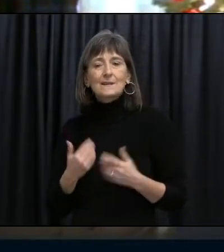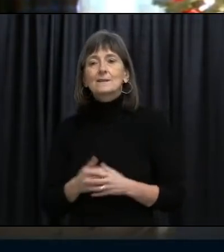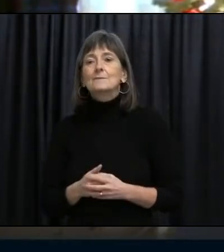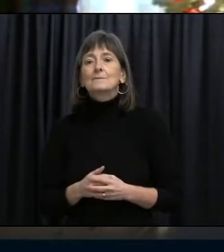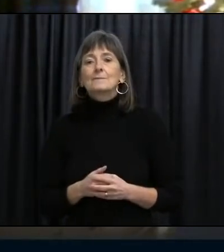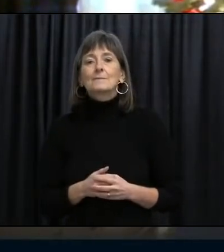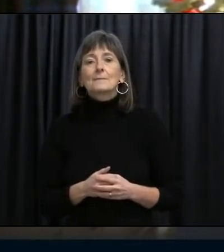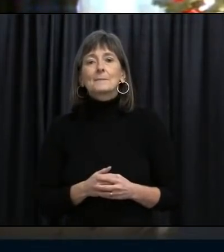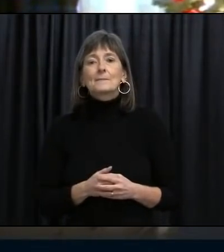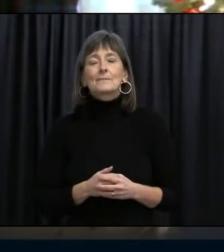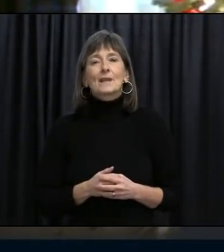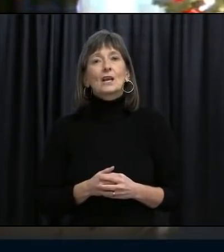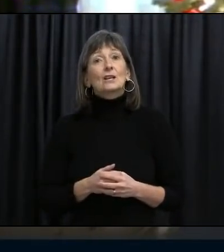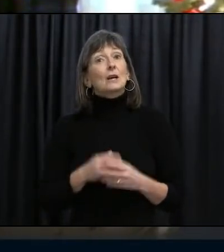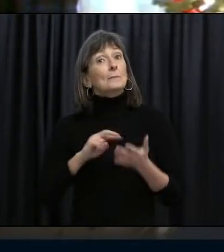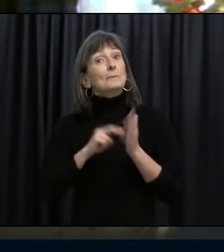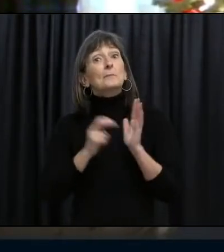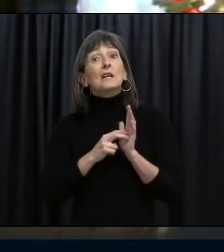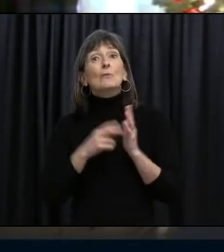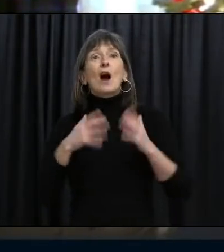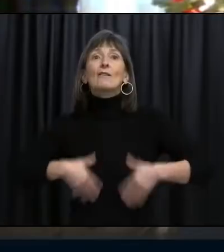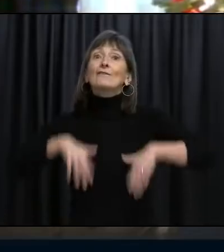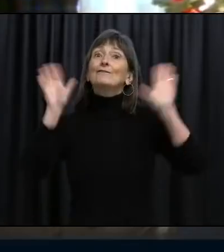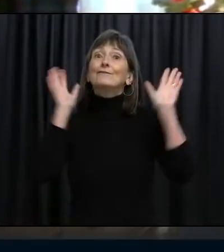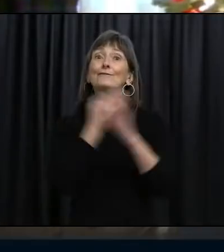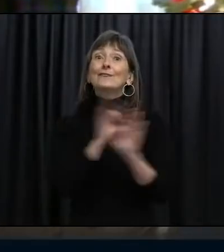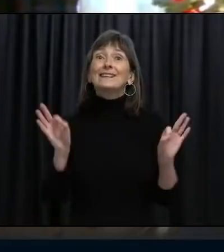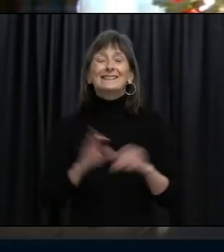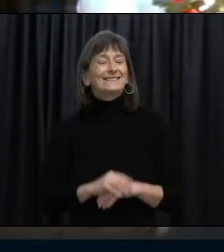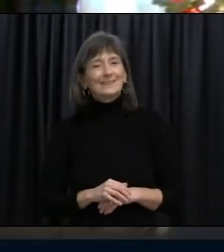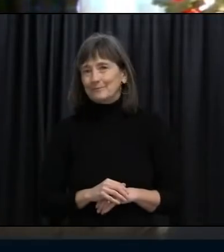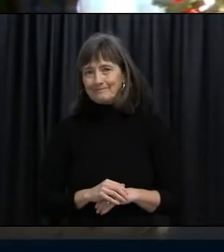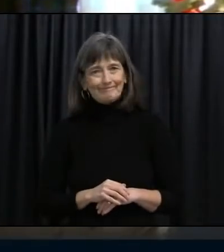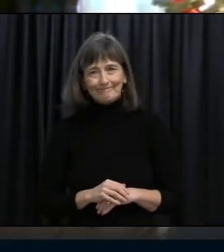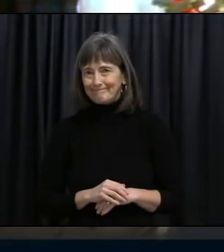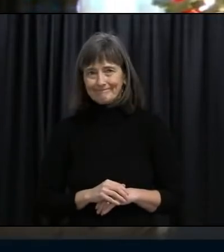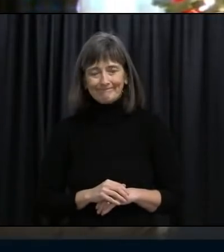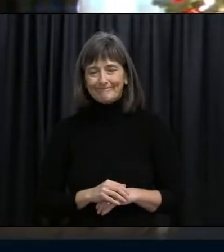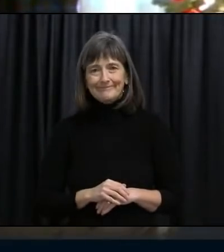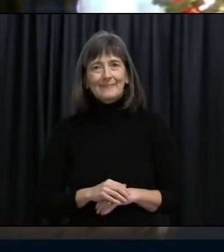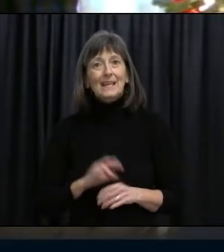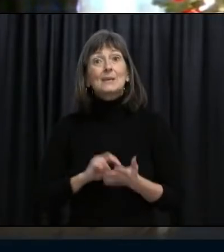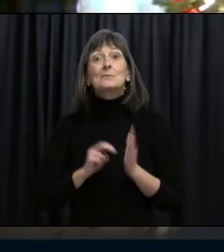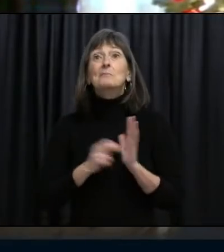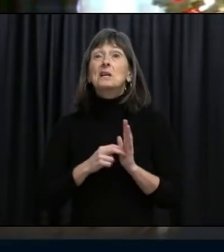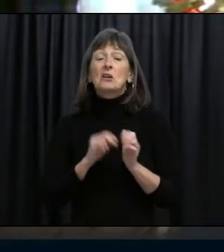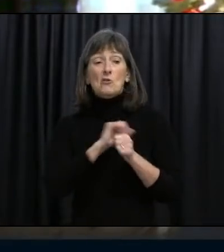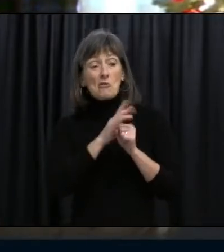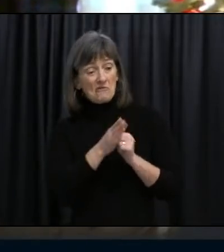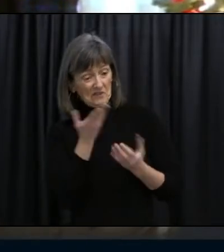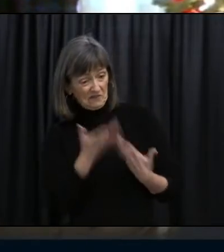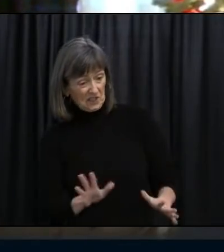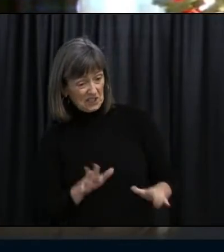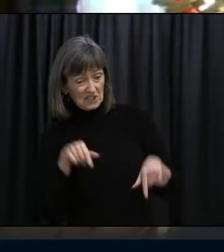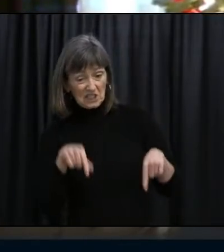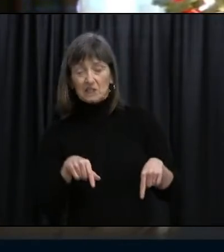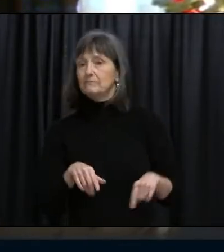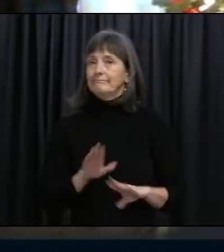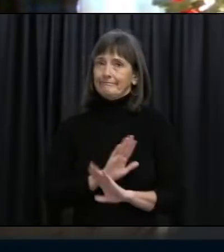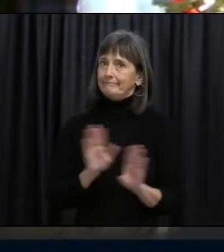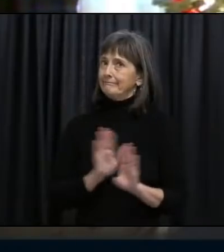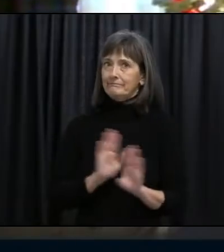mean we can let our guard down. That doesn't mean it's time to act like there is no COVID-19 in Newfoundland and